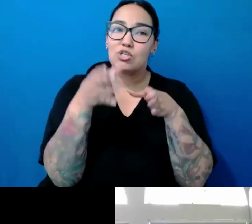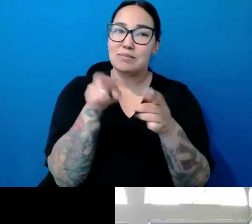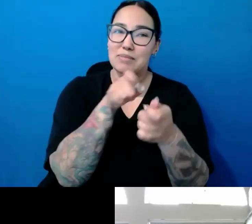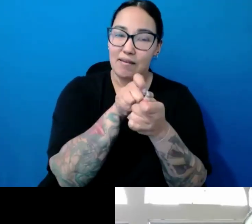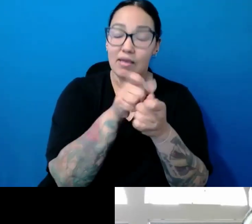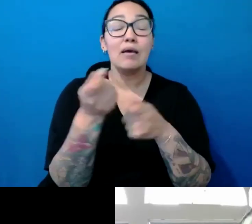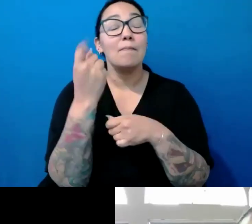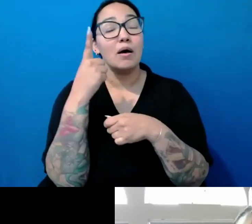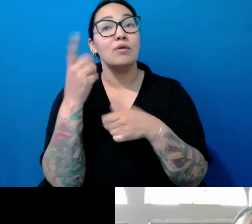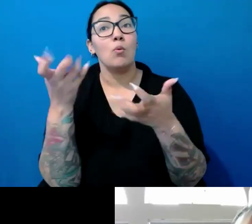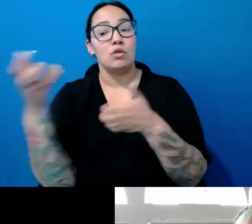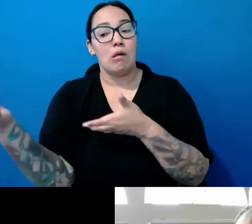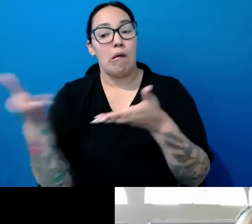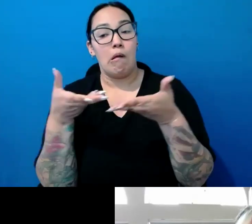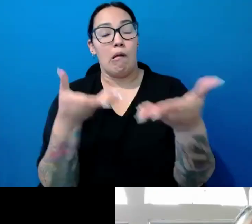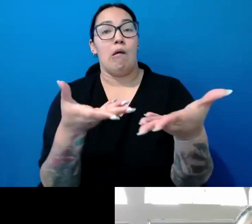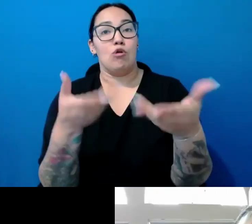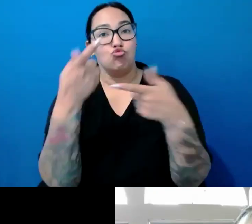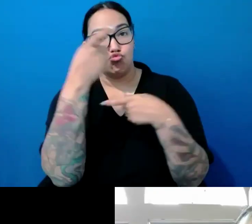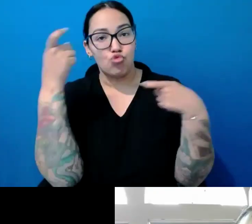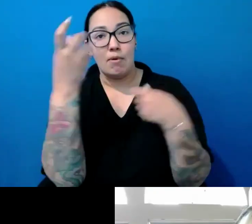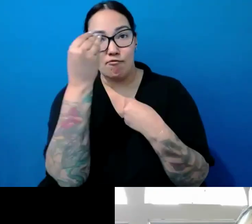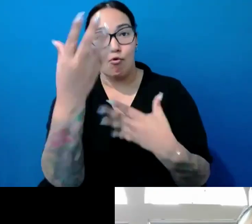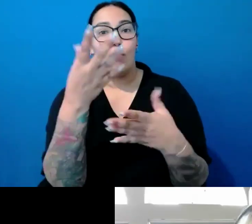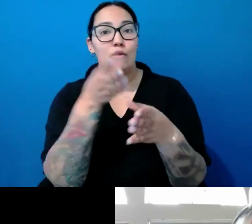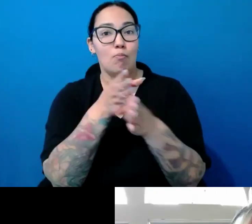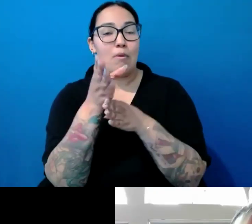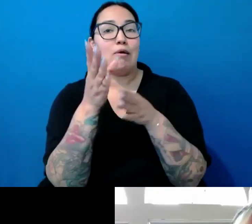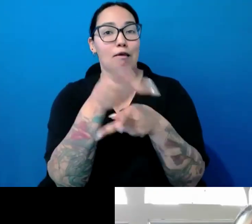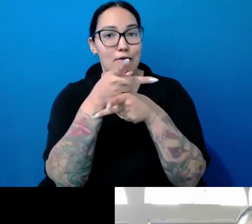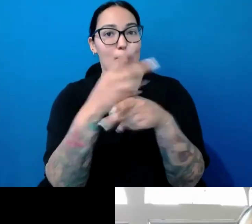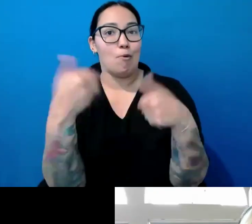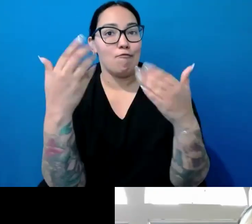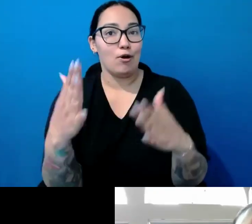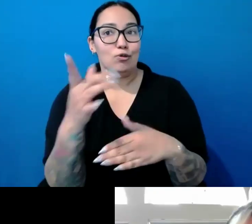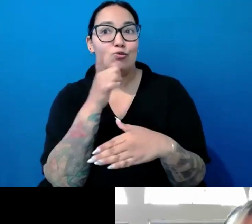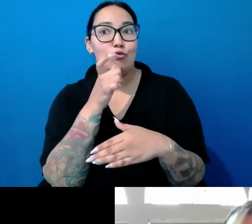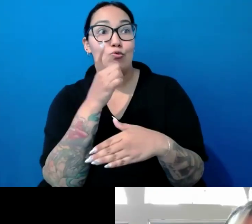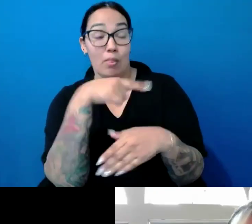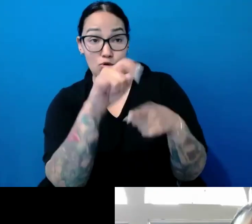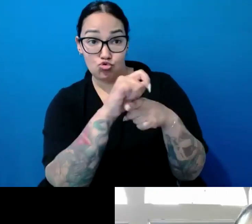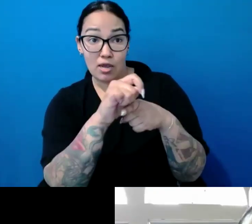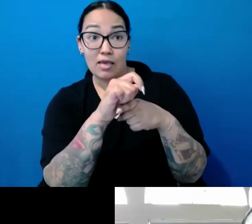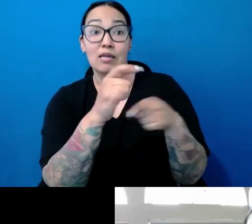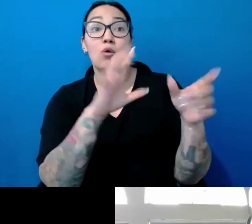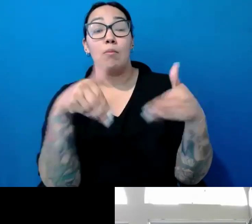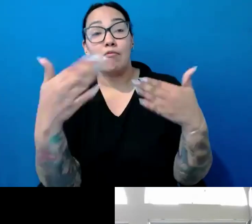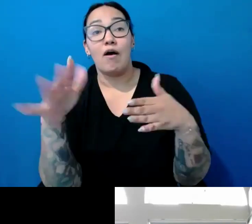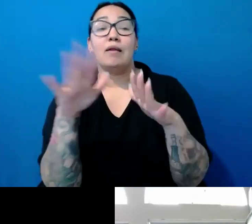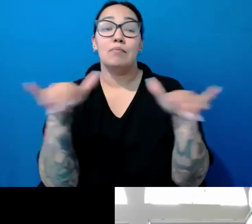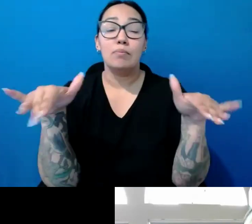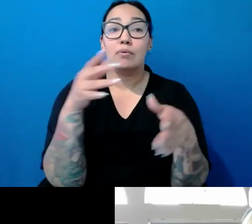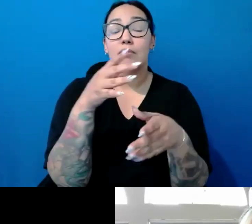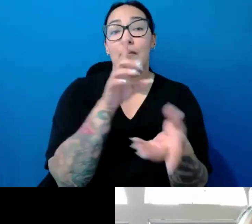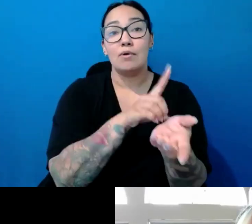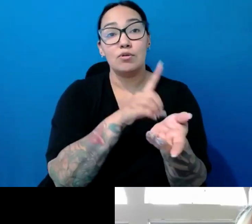to bring in what we call our trauma-informed primary care providers, who we train, that are in family medicine and pediatrics, to create like a